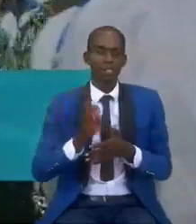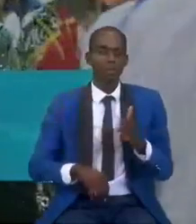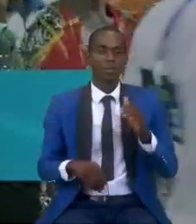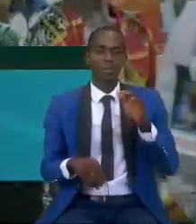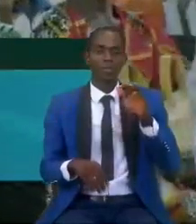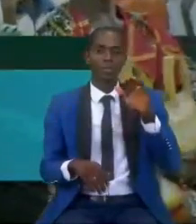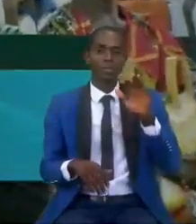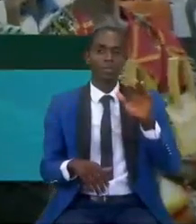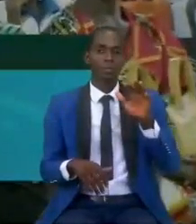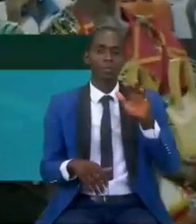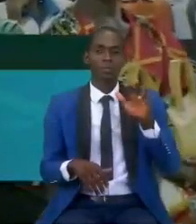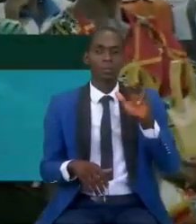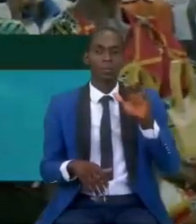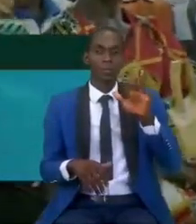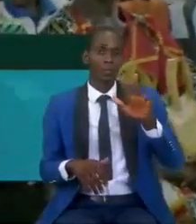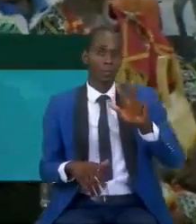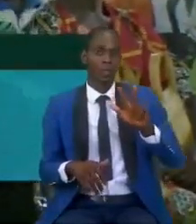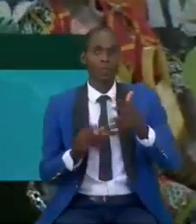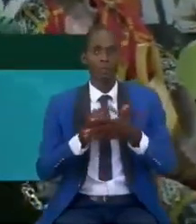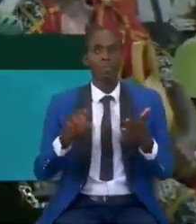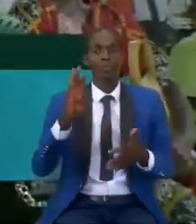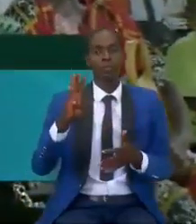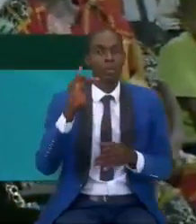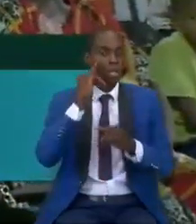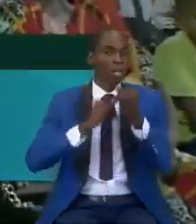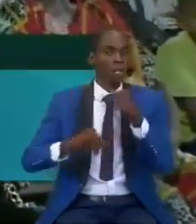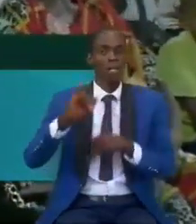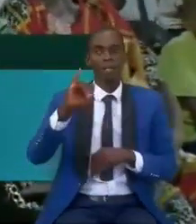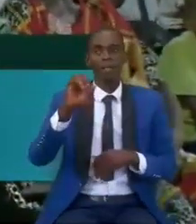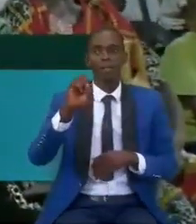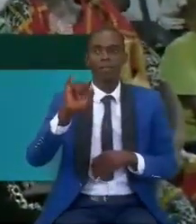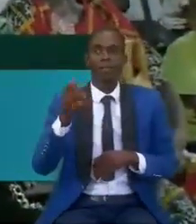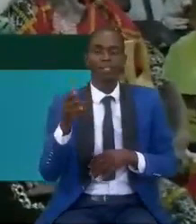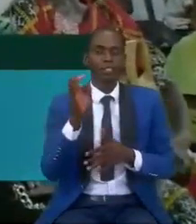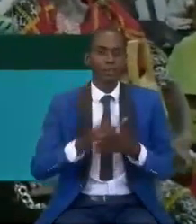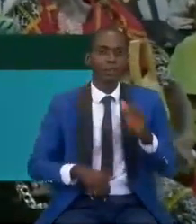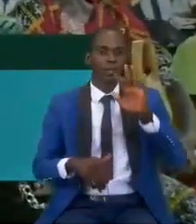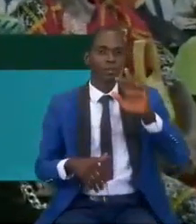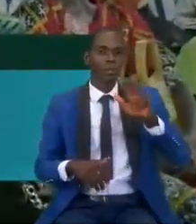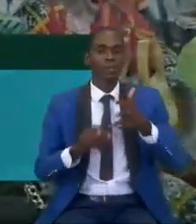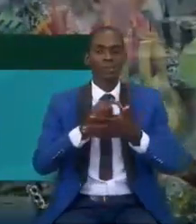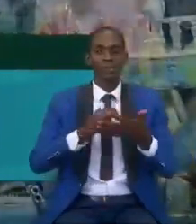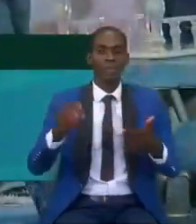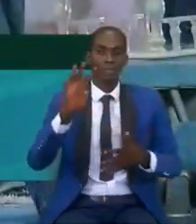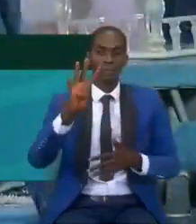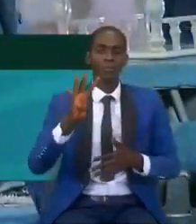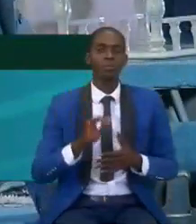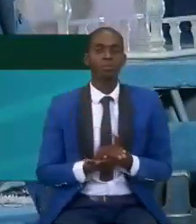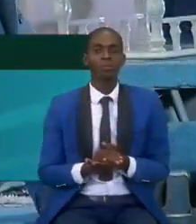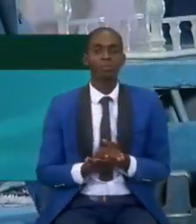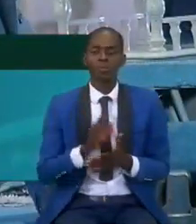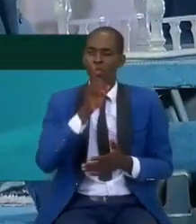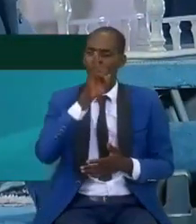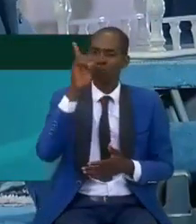chapter 53, we're looking at verse 4. Surely he has borne